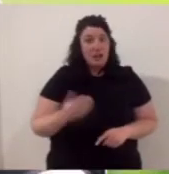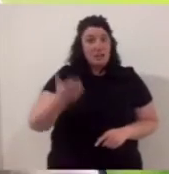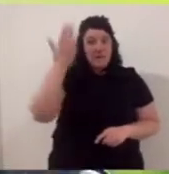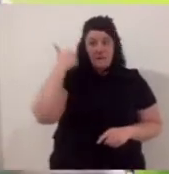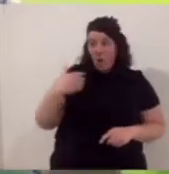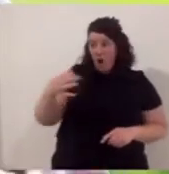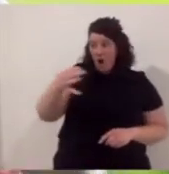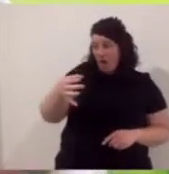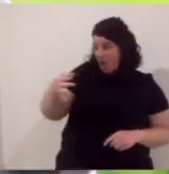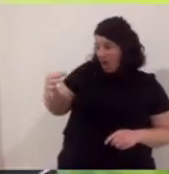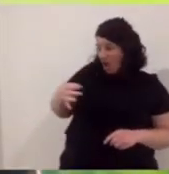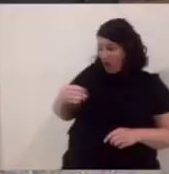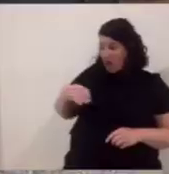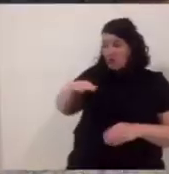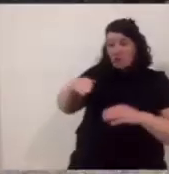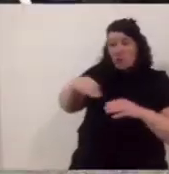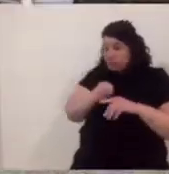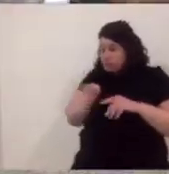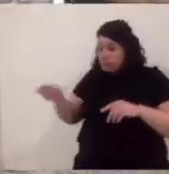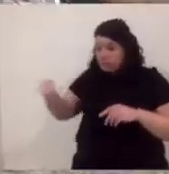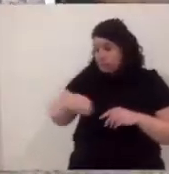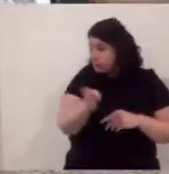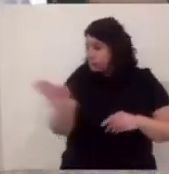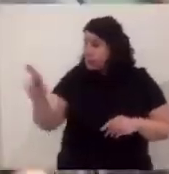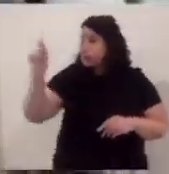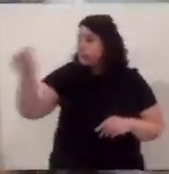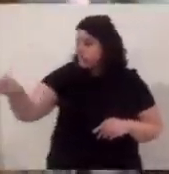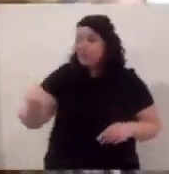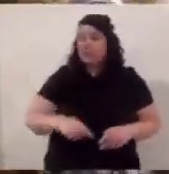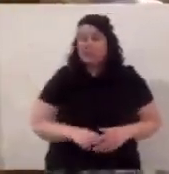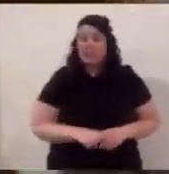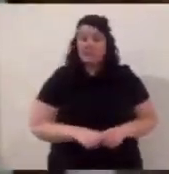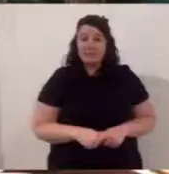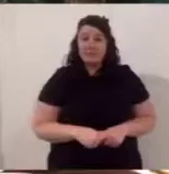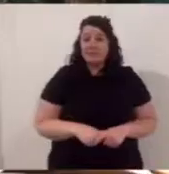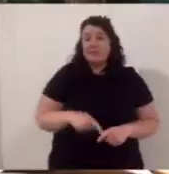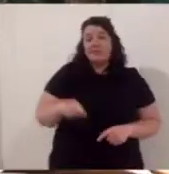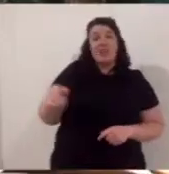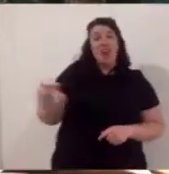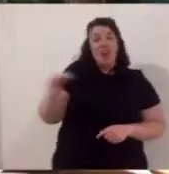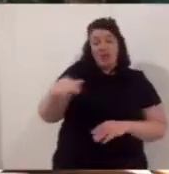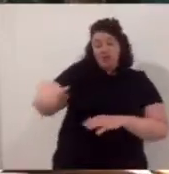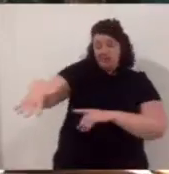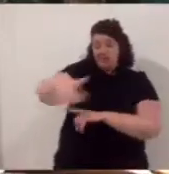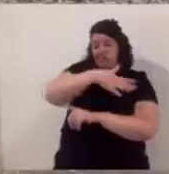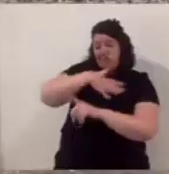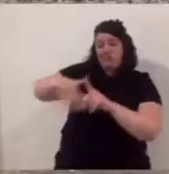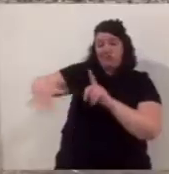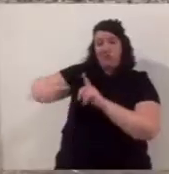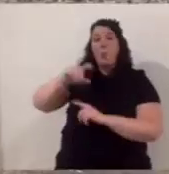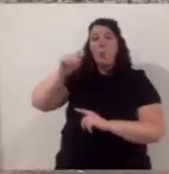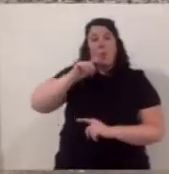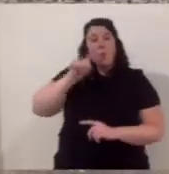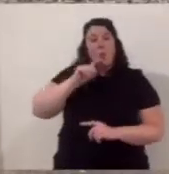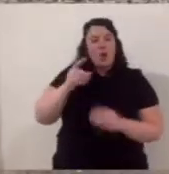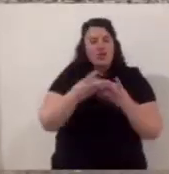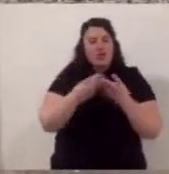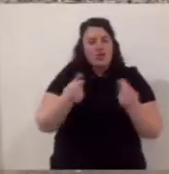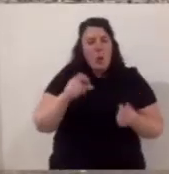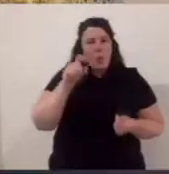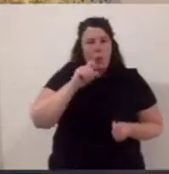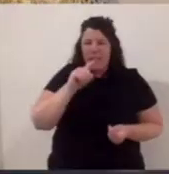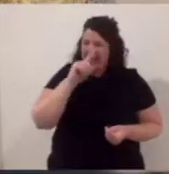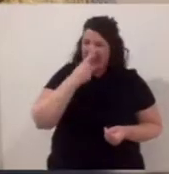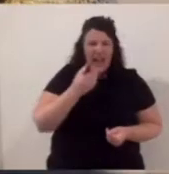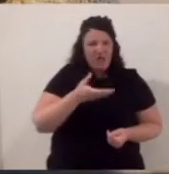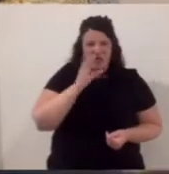they've swum from islands to islands. Komodo Islands are surrounded by the ocean. but it's salt water and you can't drink it. And in actual fact,